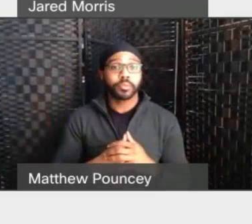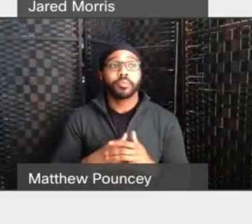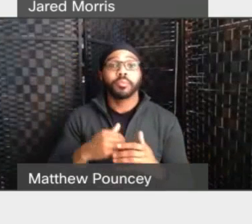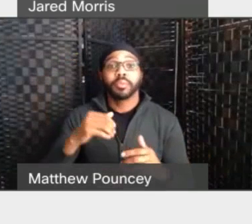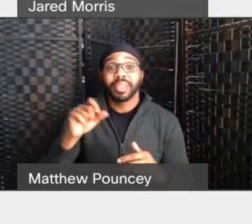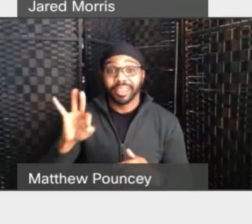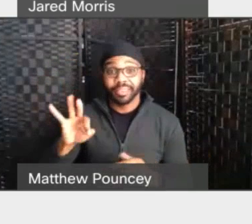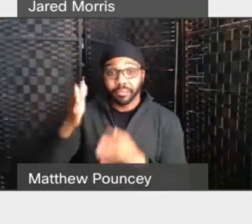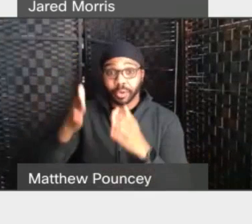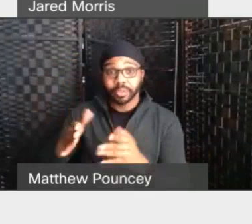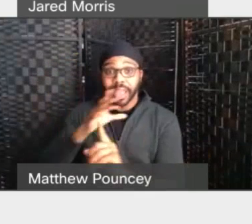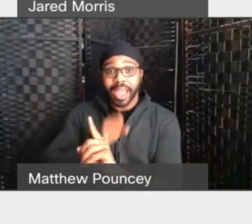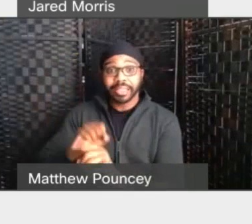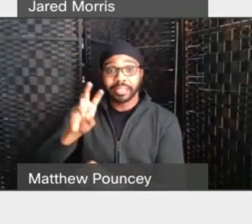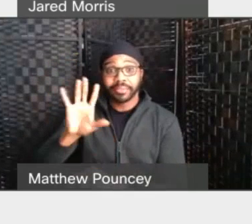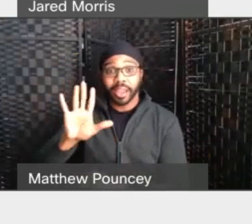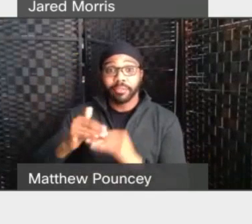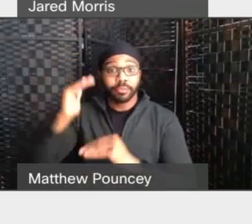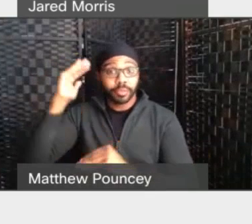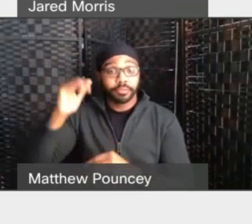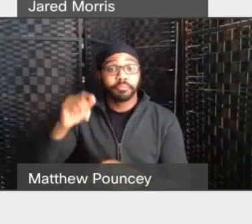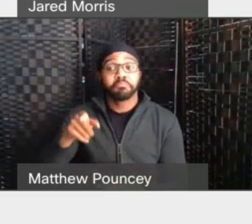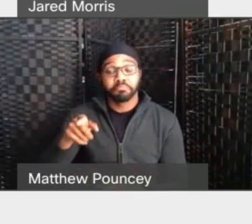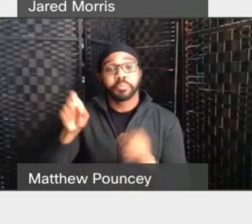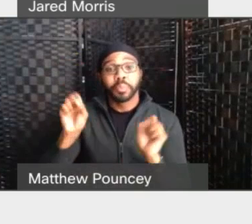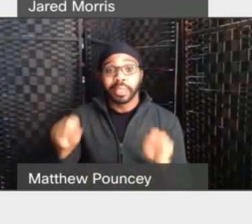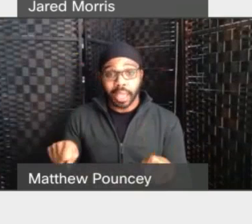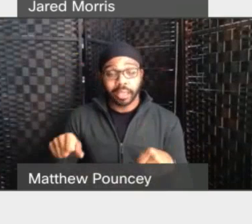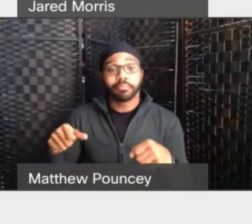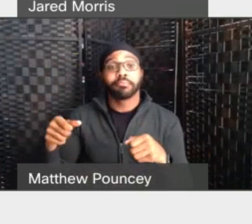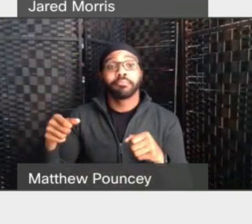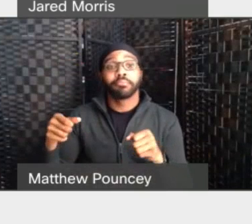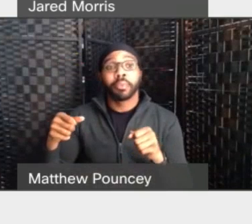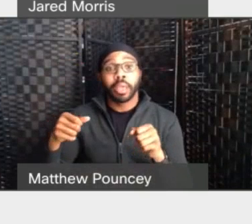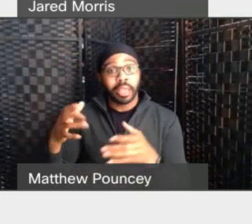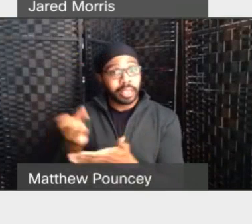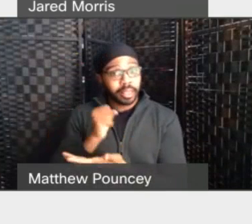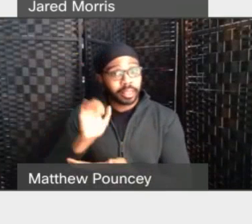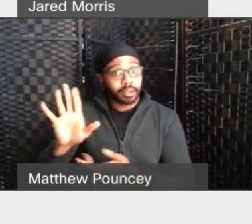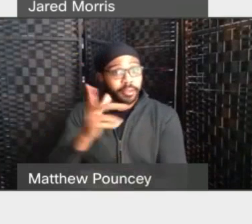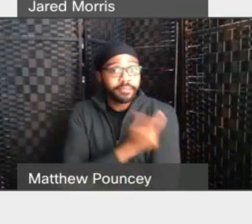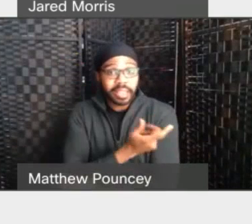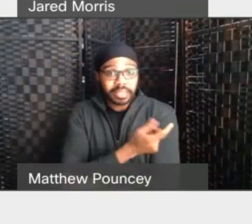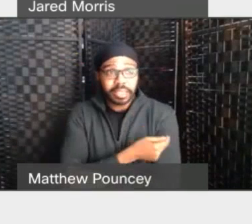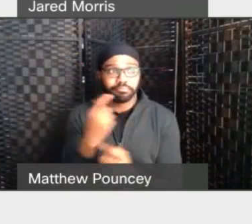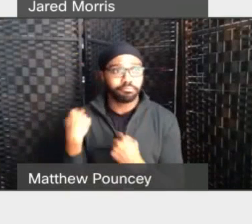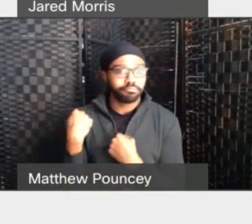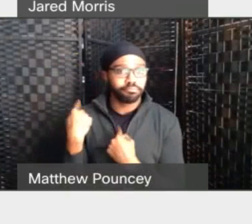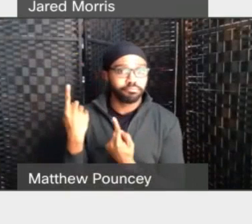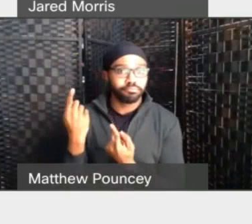people 65 and older have been able to get their vaccine